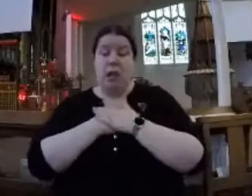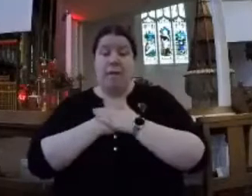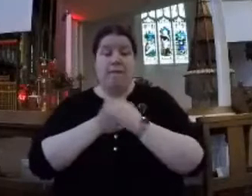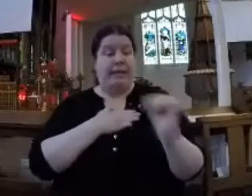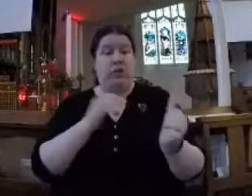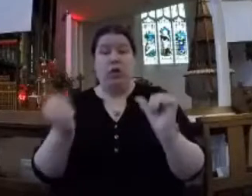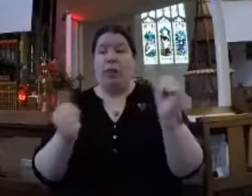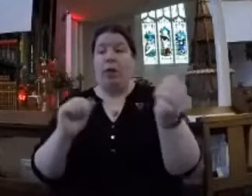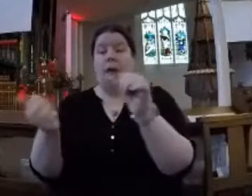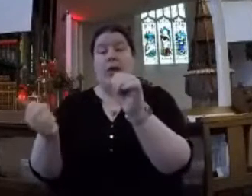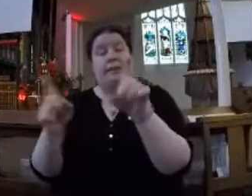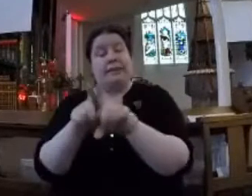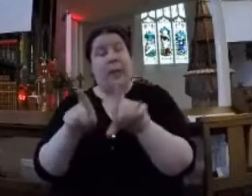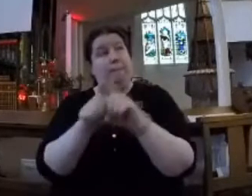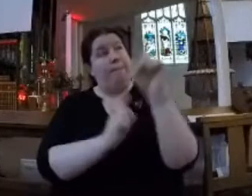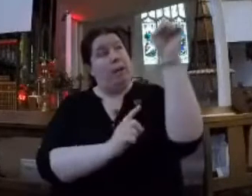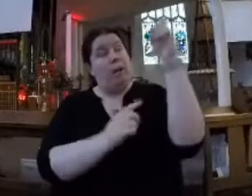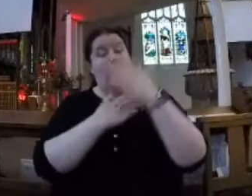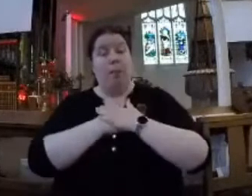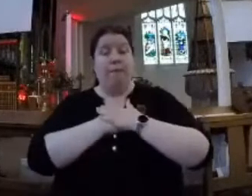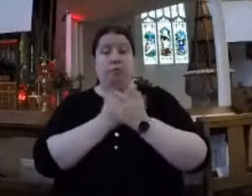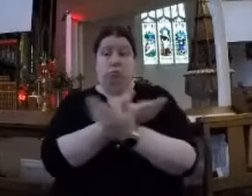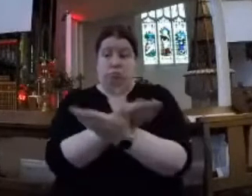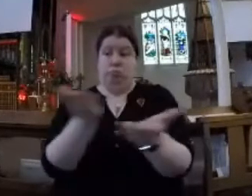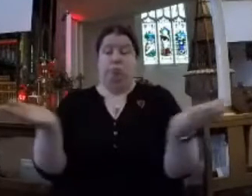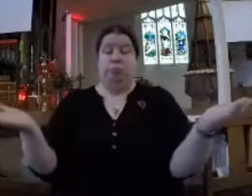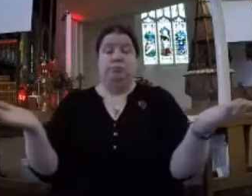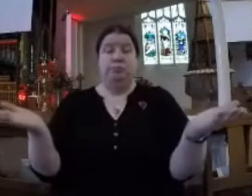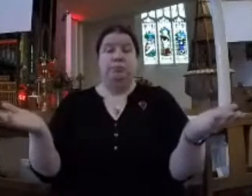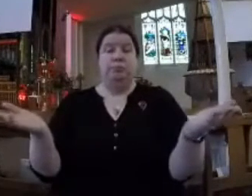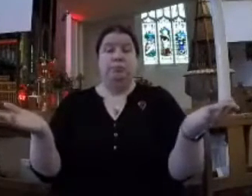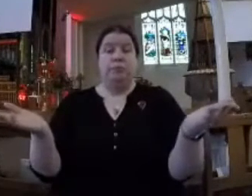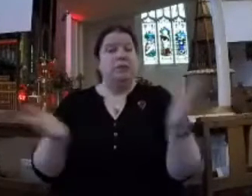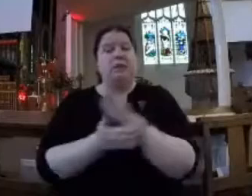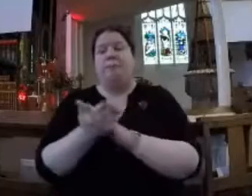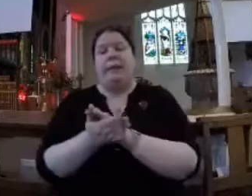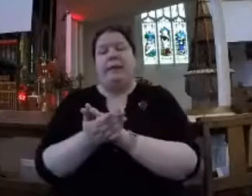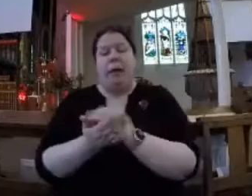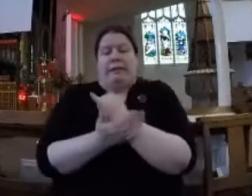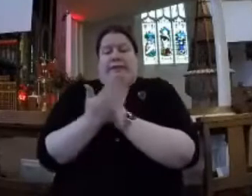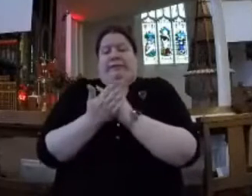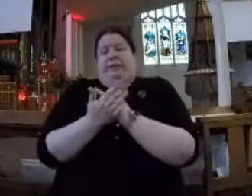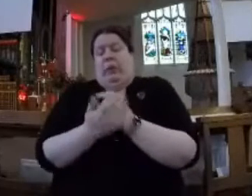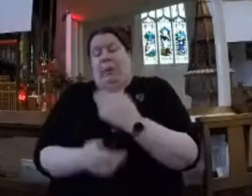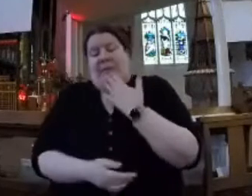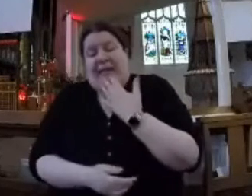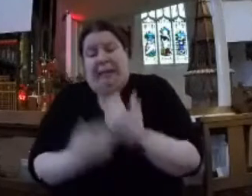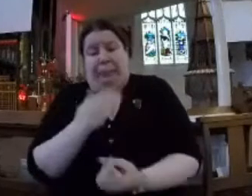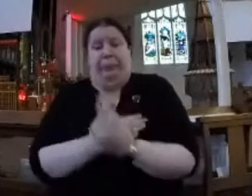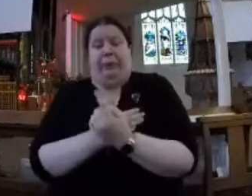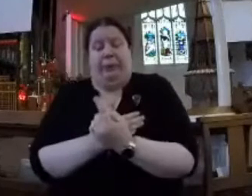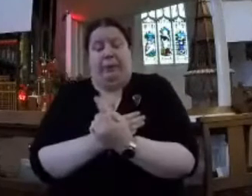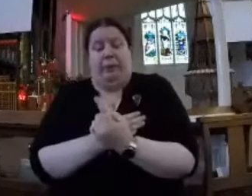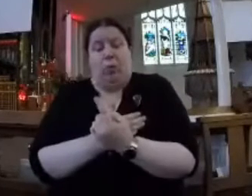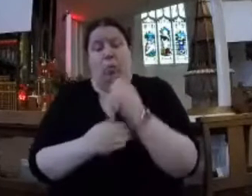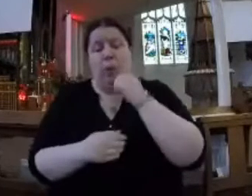other as I have loved you. And that's not to say that if we sin, we fall from grace and depart from